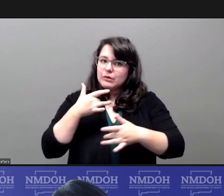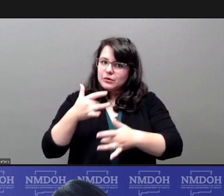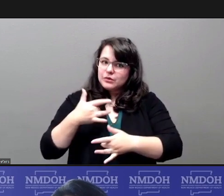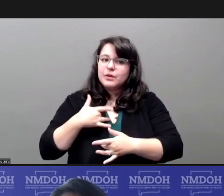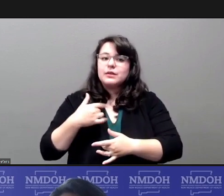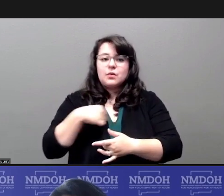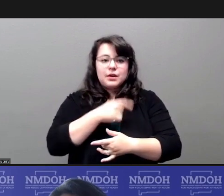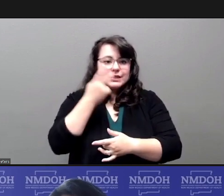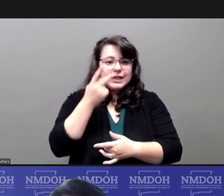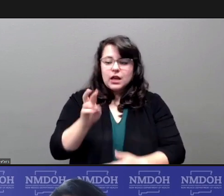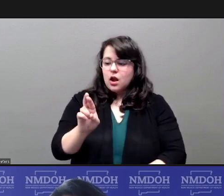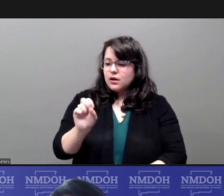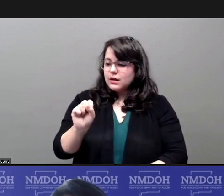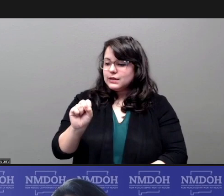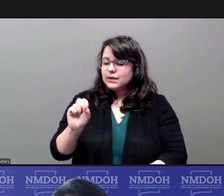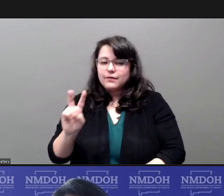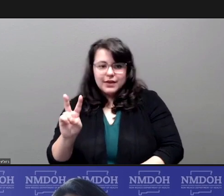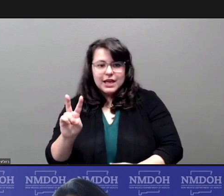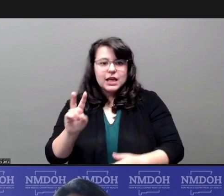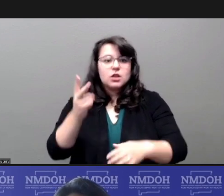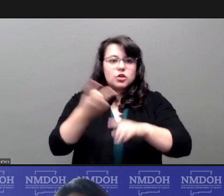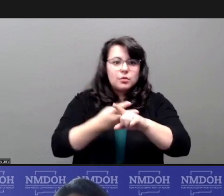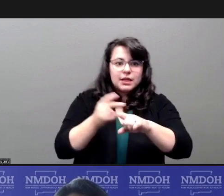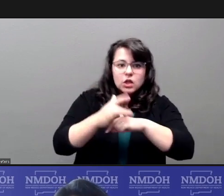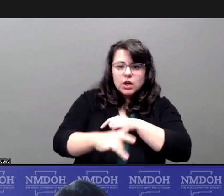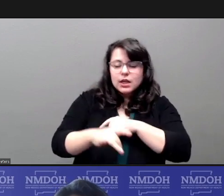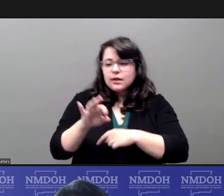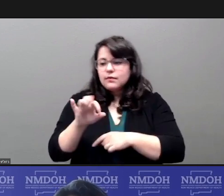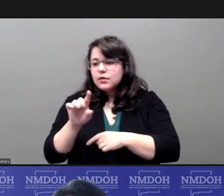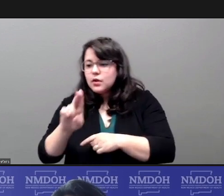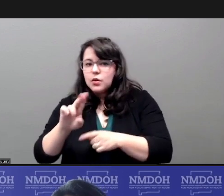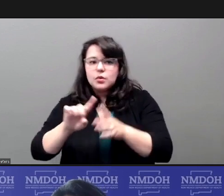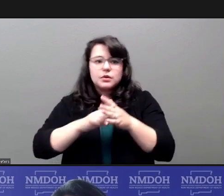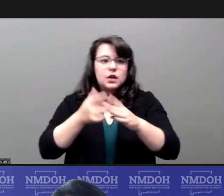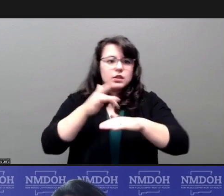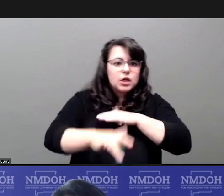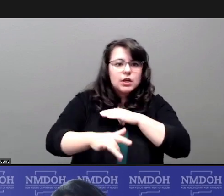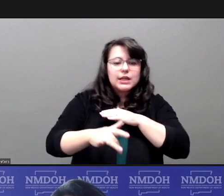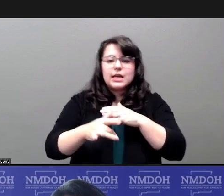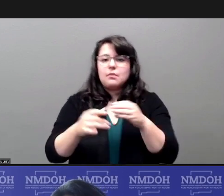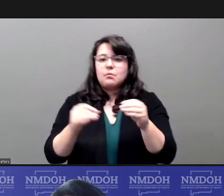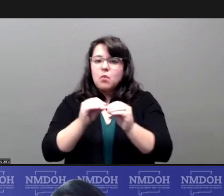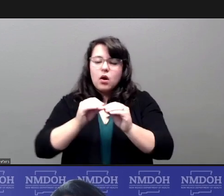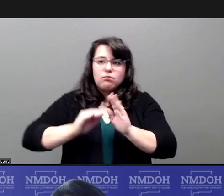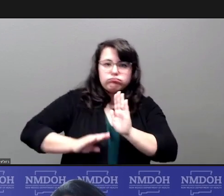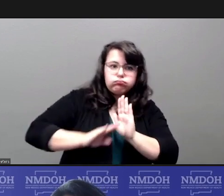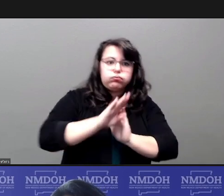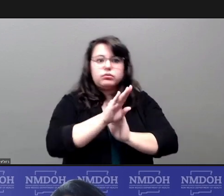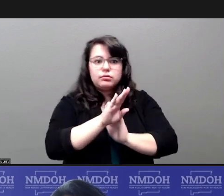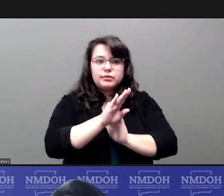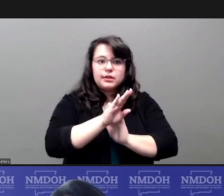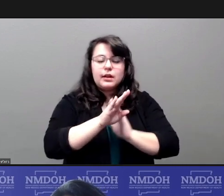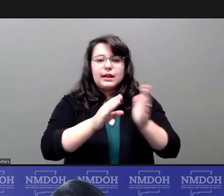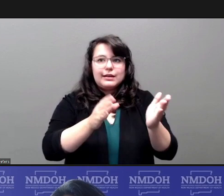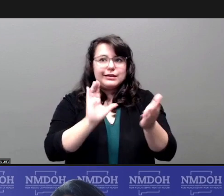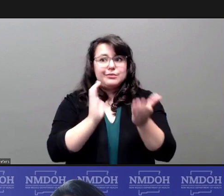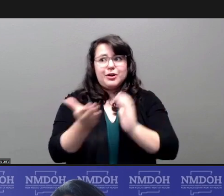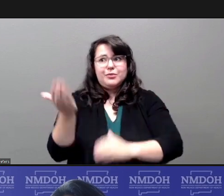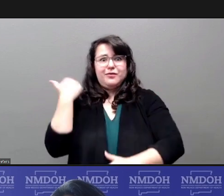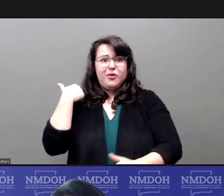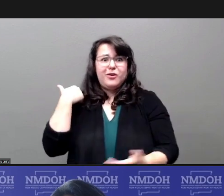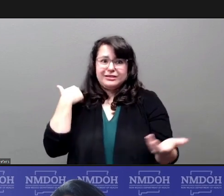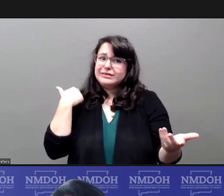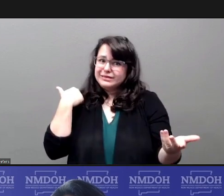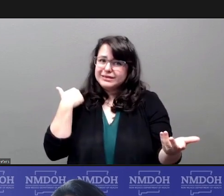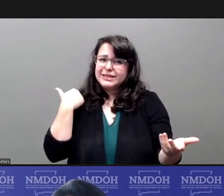early. We're seeing influenza start early with a much more rapid surge than we've seen before. And those are